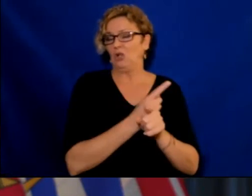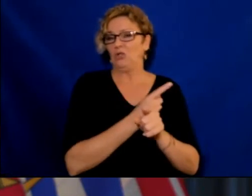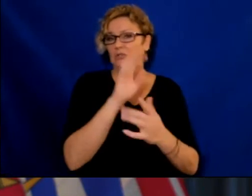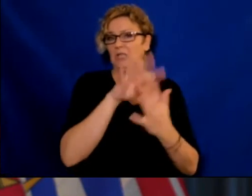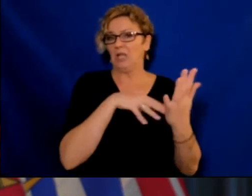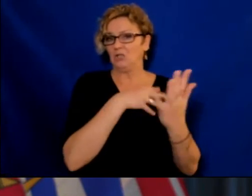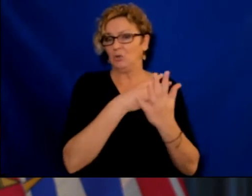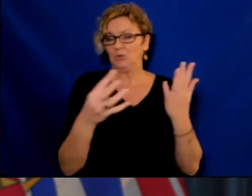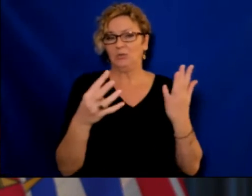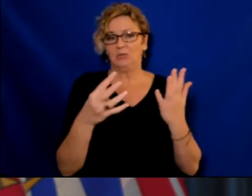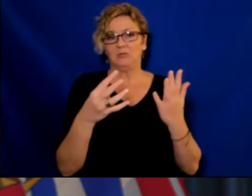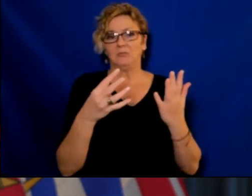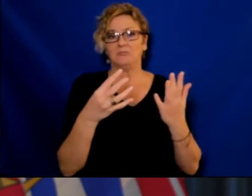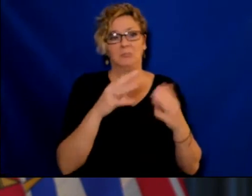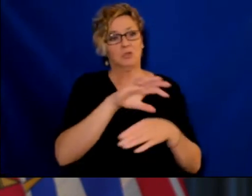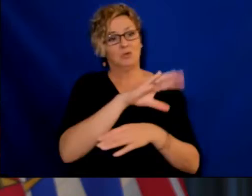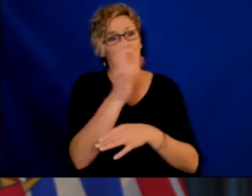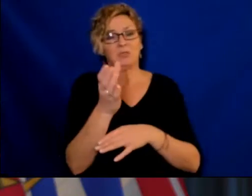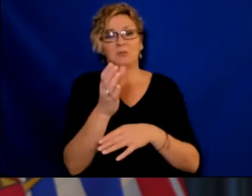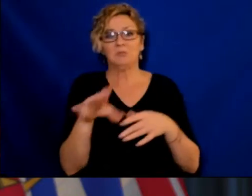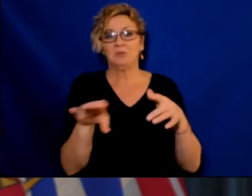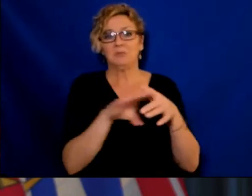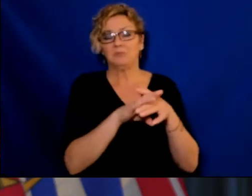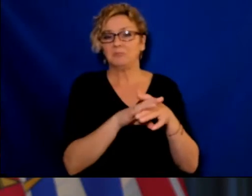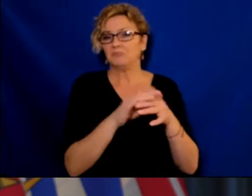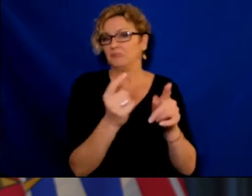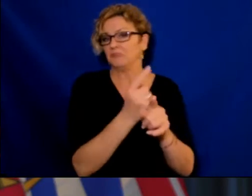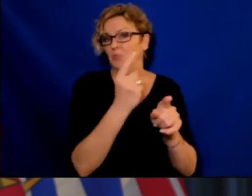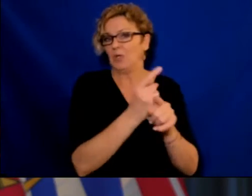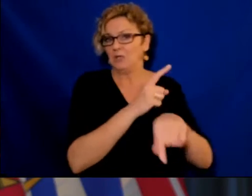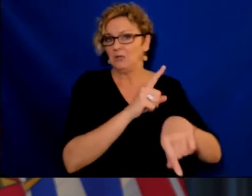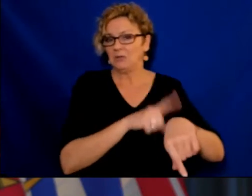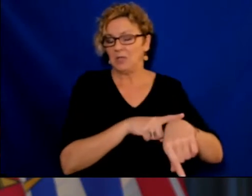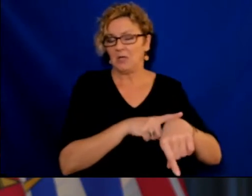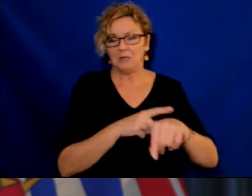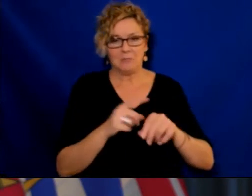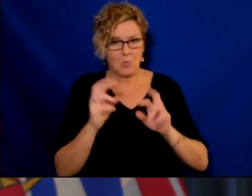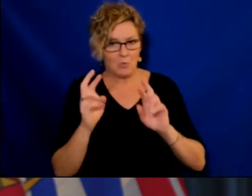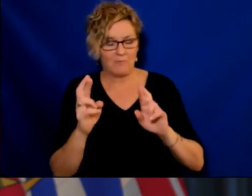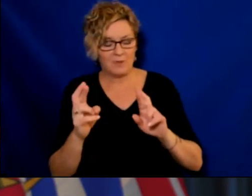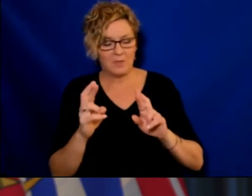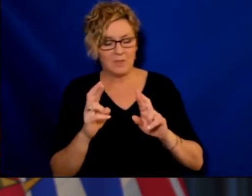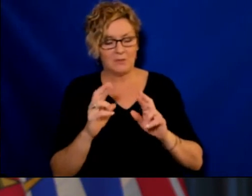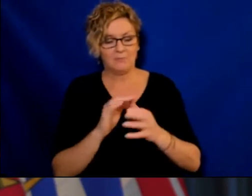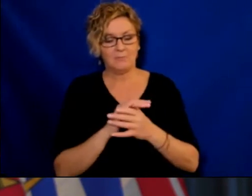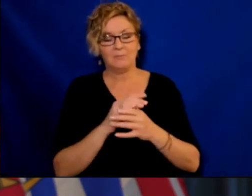the country, we're discussing all of the options that can help and looking at the data to support them.